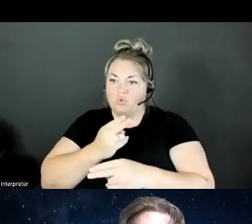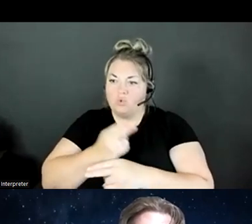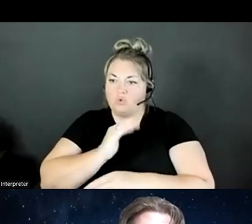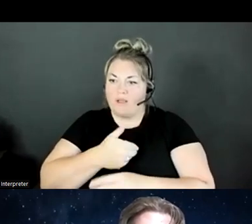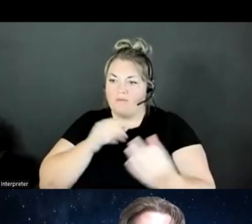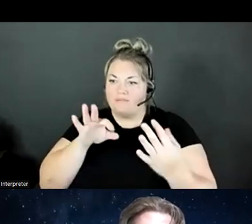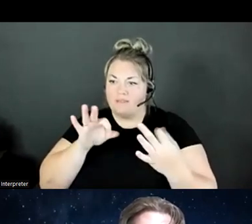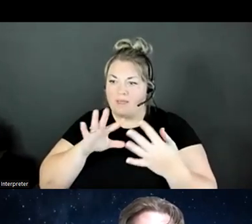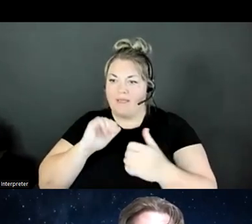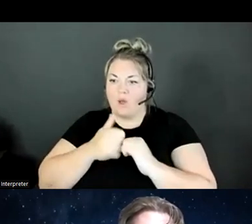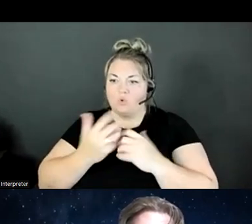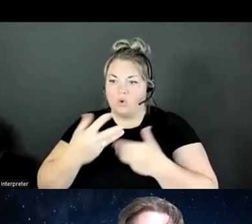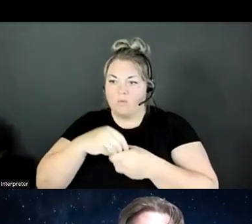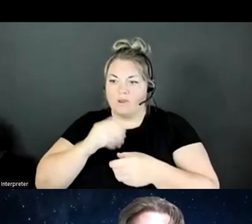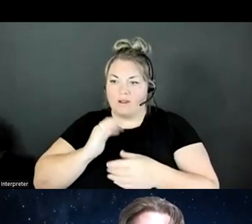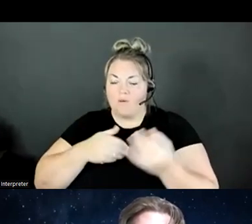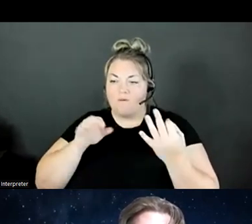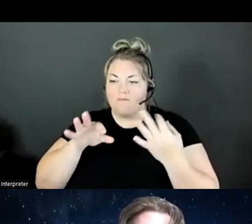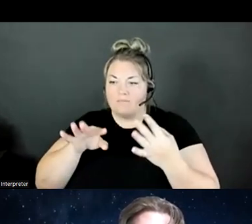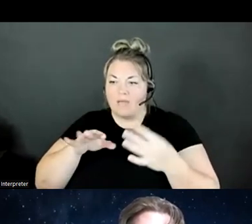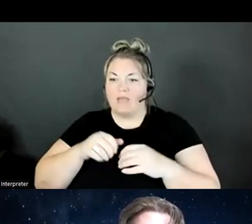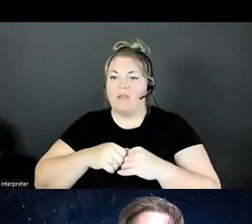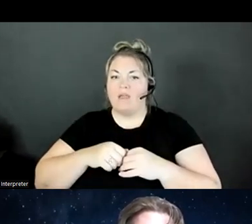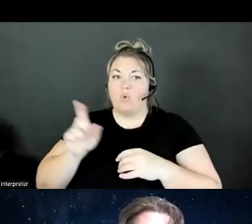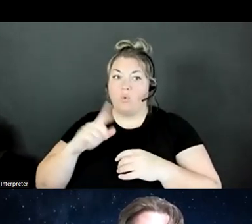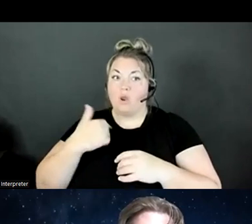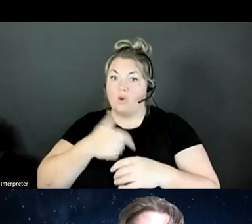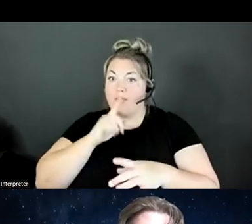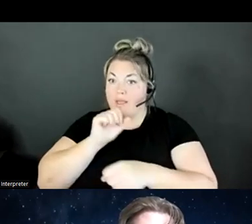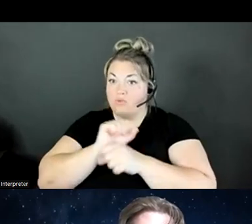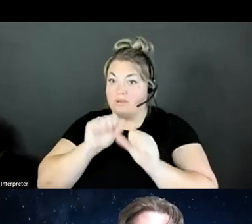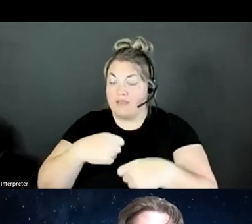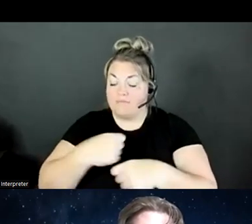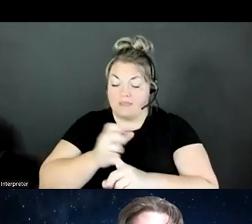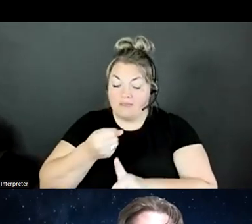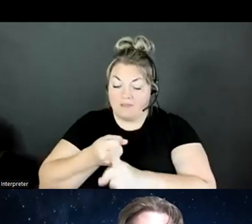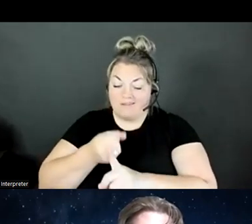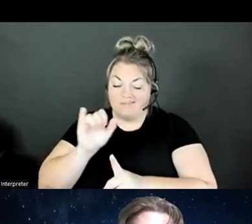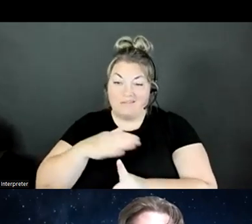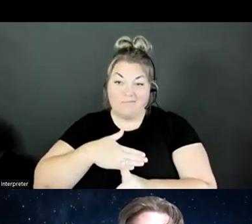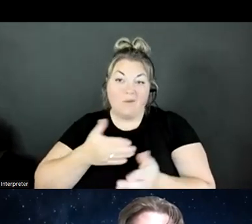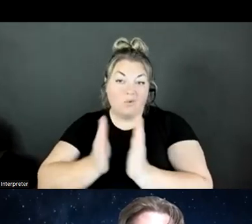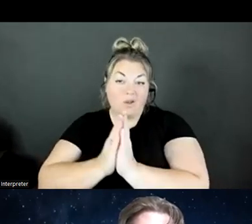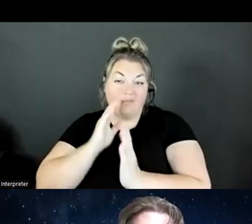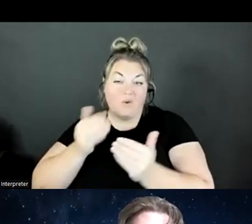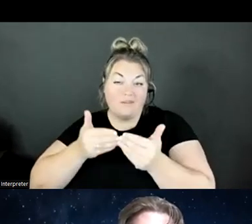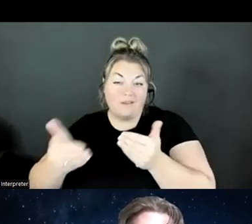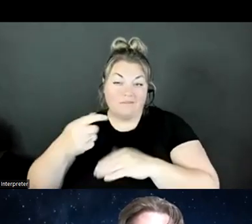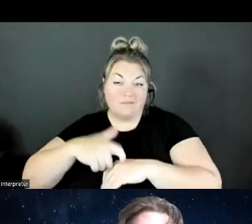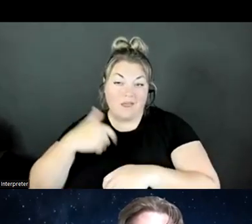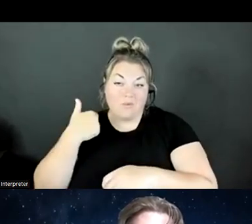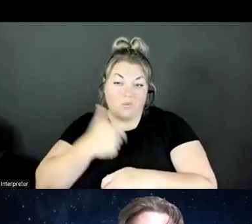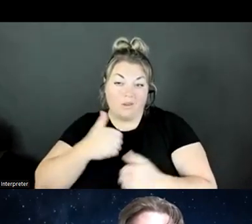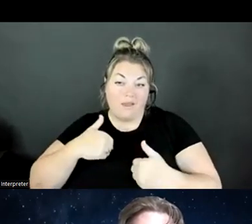incorporated, and where do we actually make the impact? So that would just be my request for the next time we have